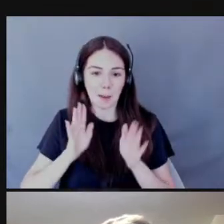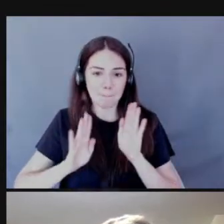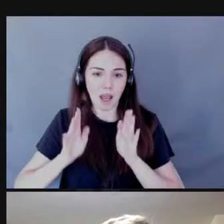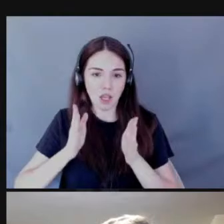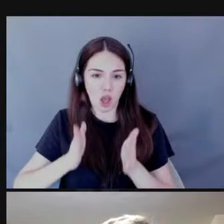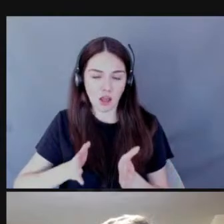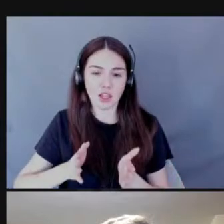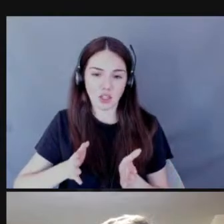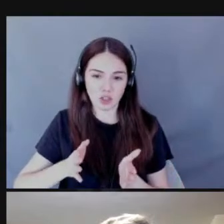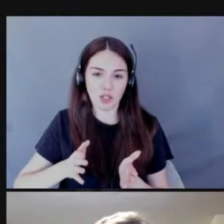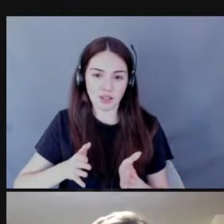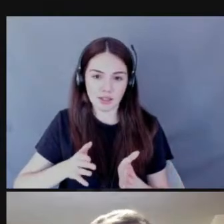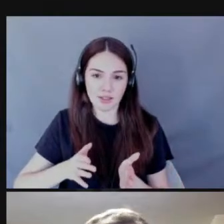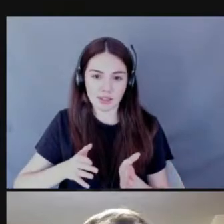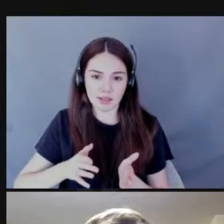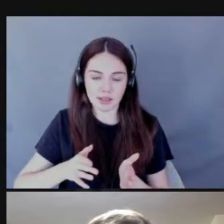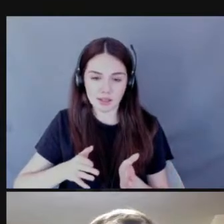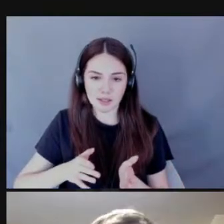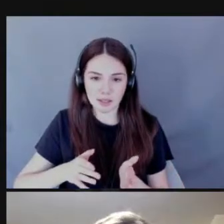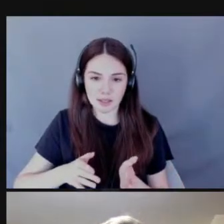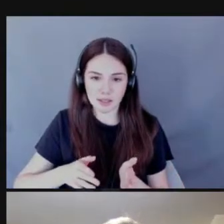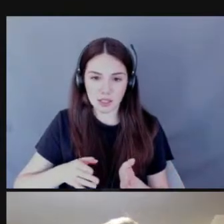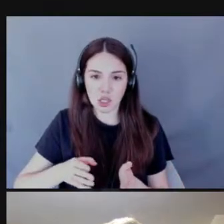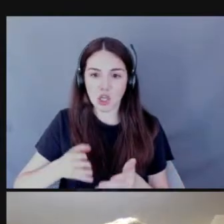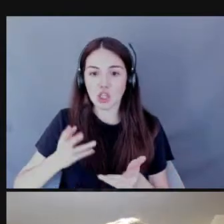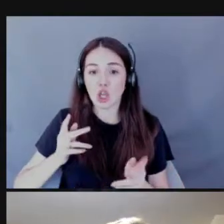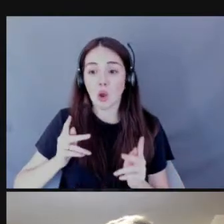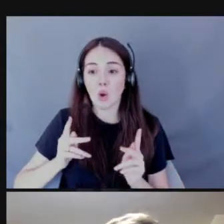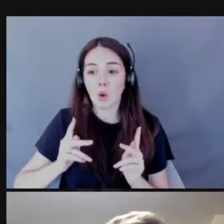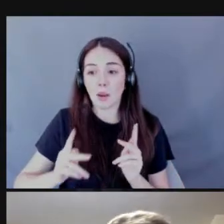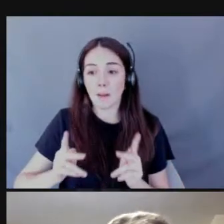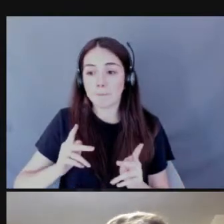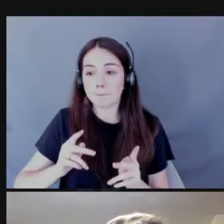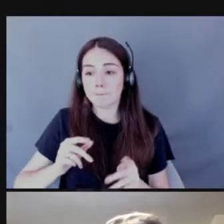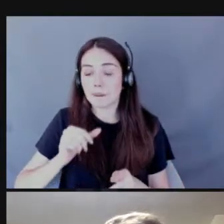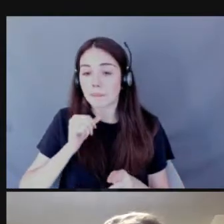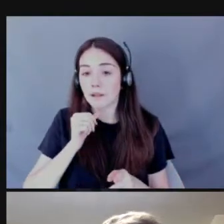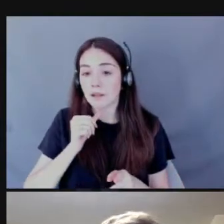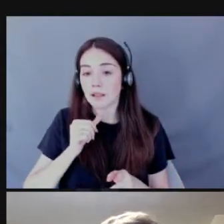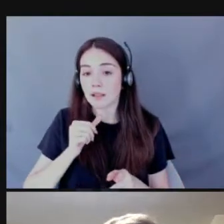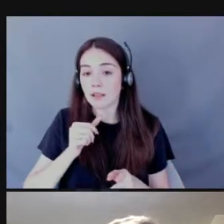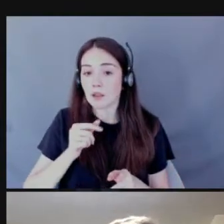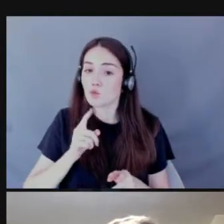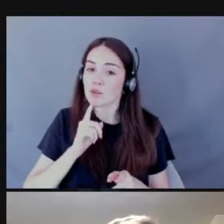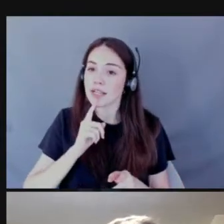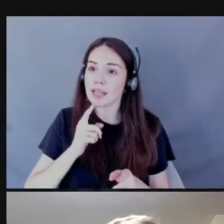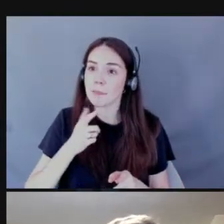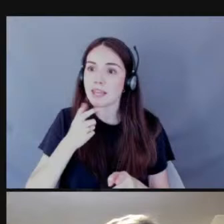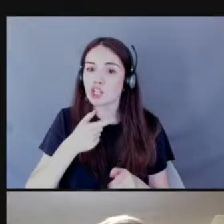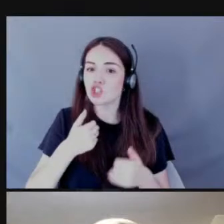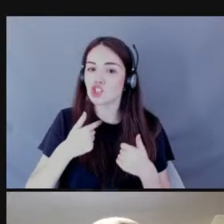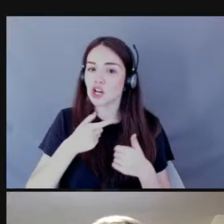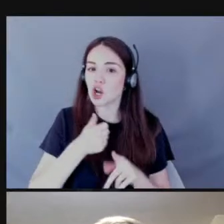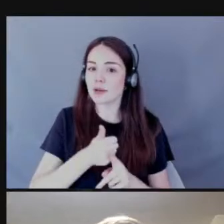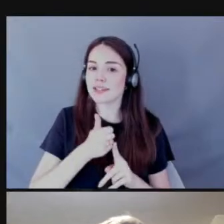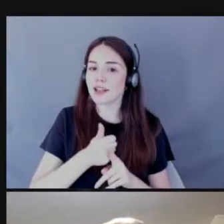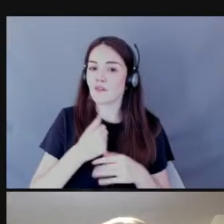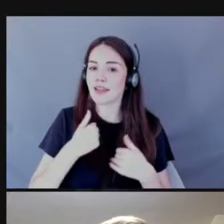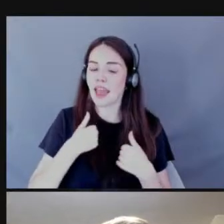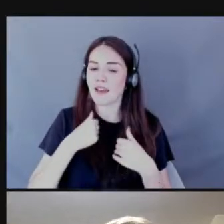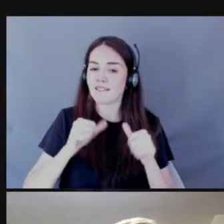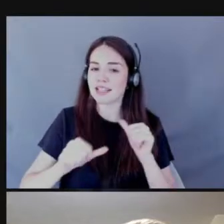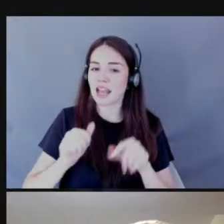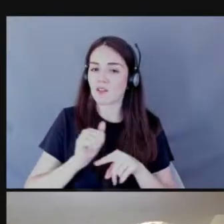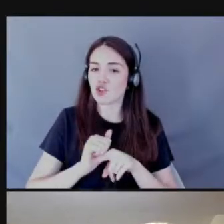to doubt that it was a monster, the fact that she had scientific credentials sort of reinforced the fact that it must